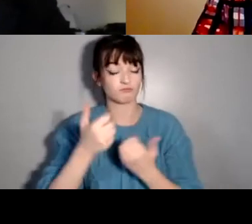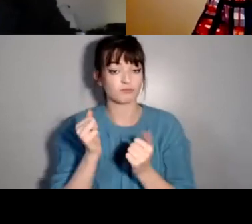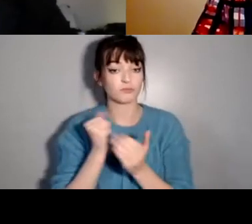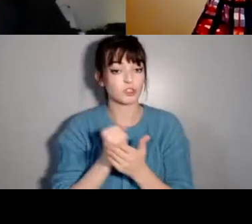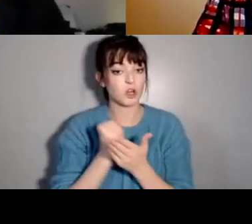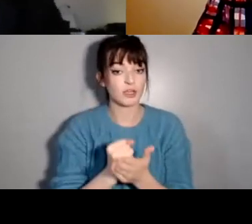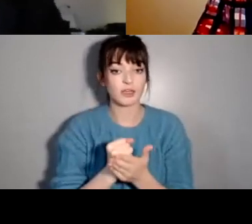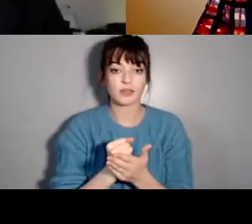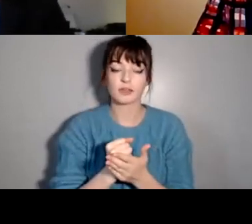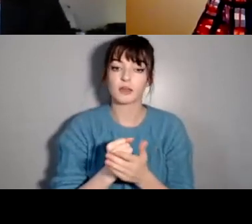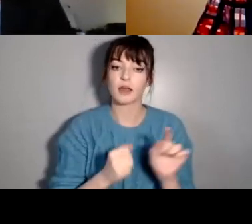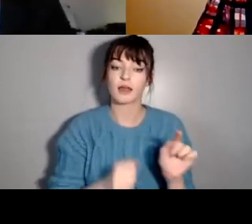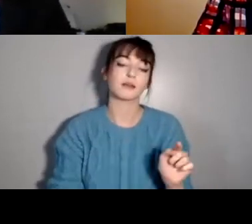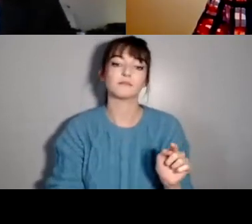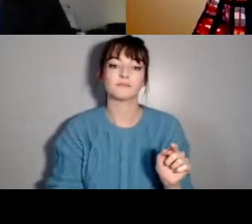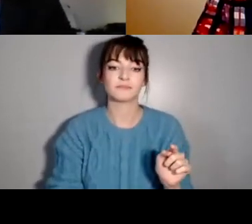any indication